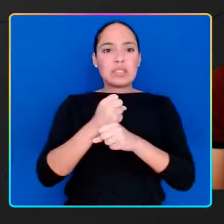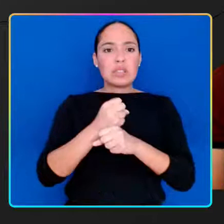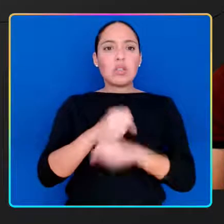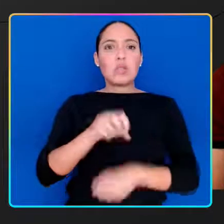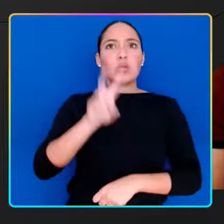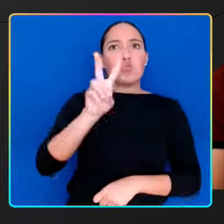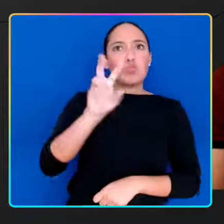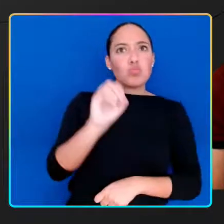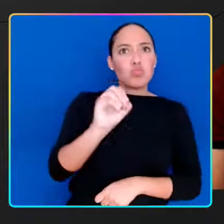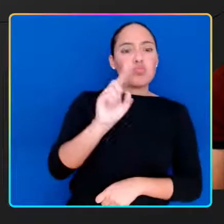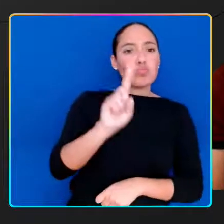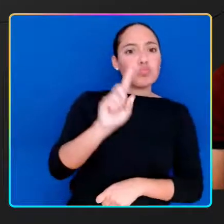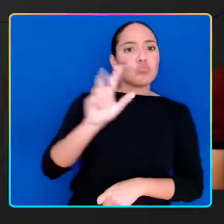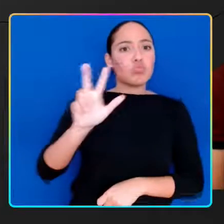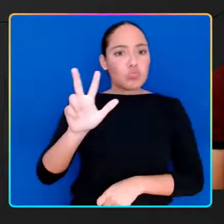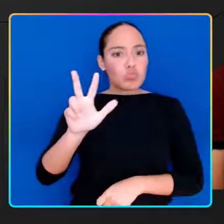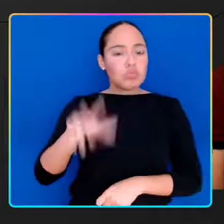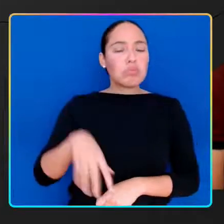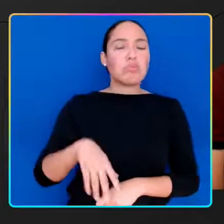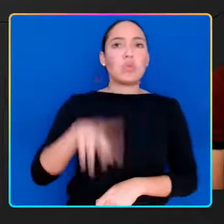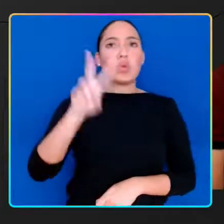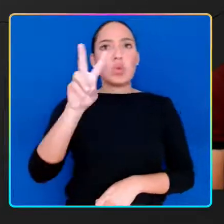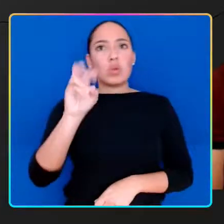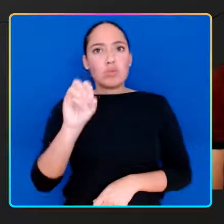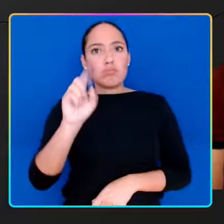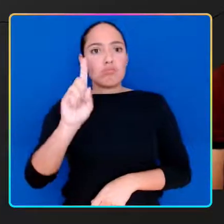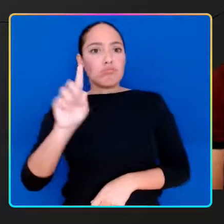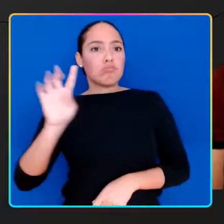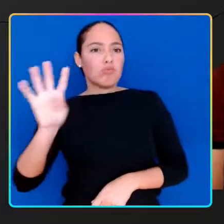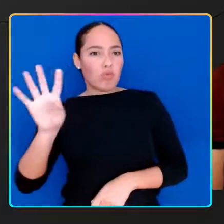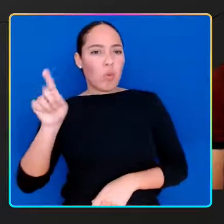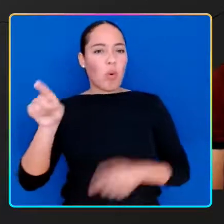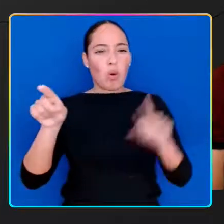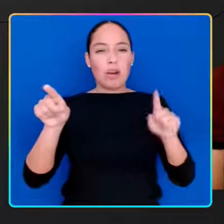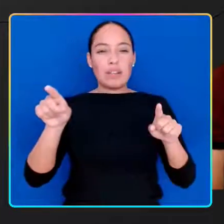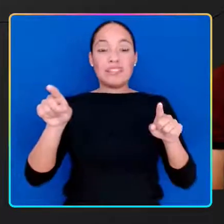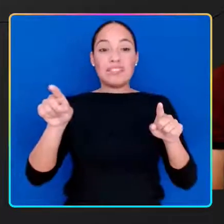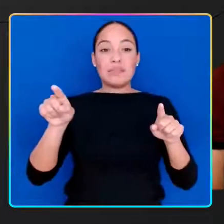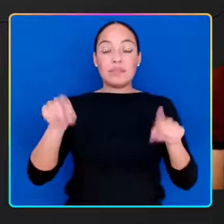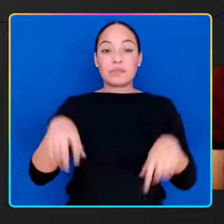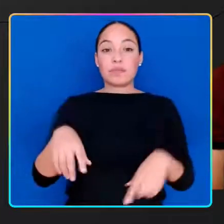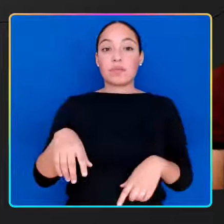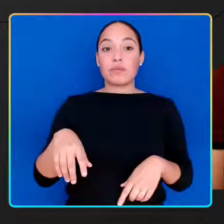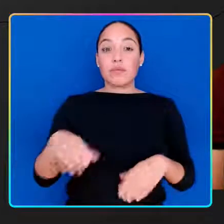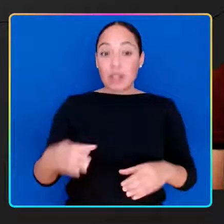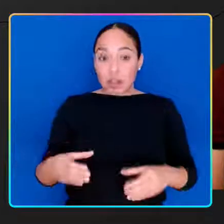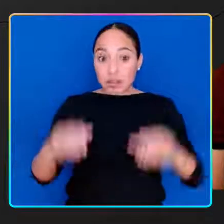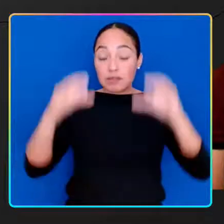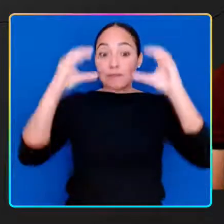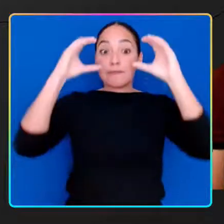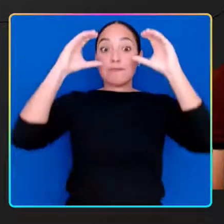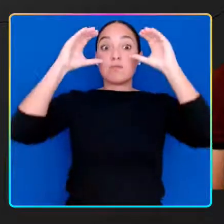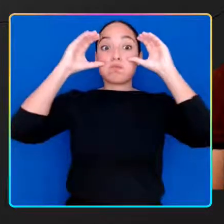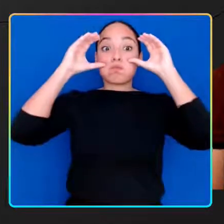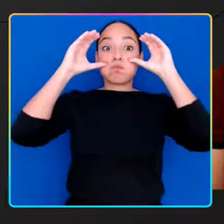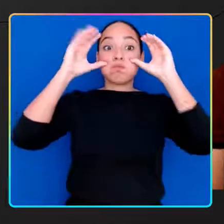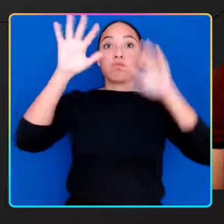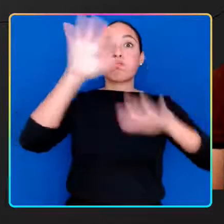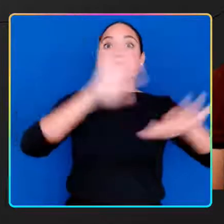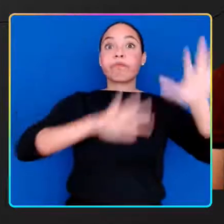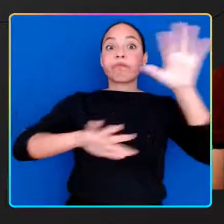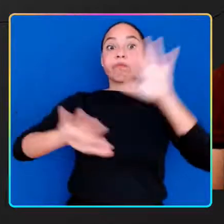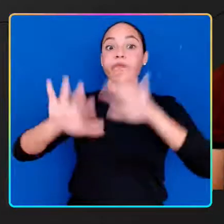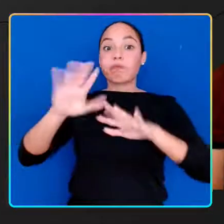where there was the first new early days of VR and AR technologies. At the time,